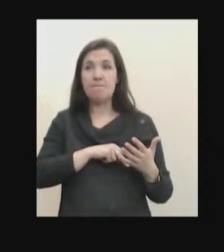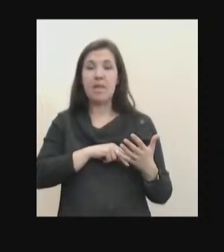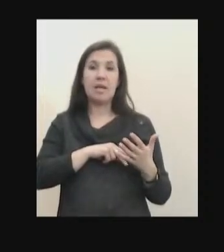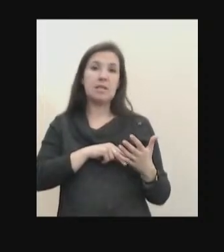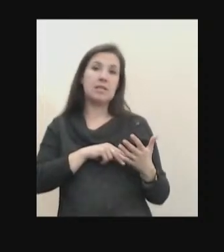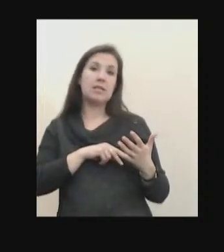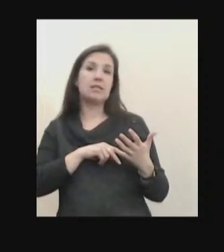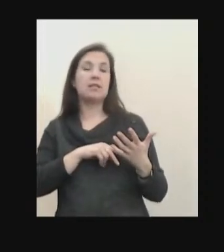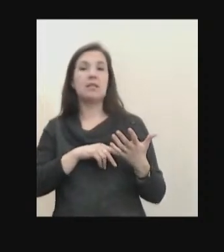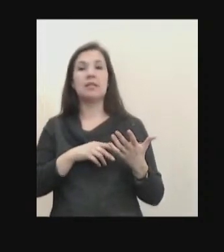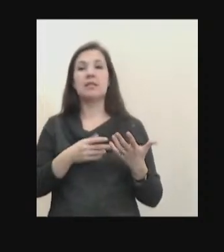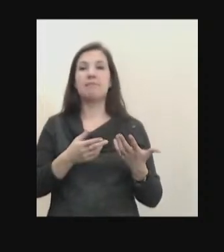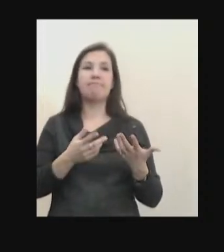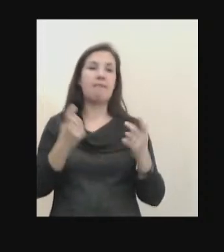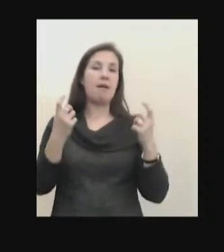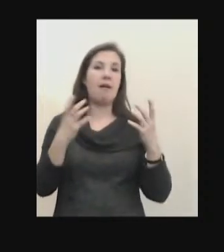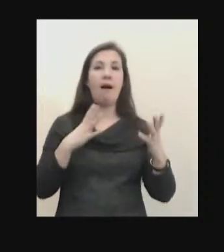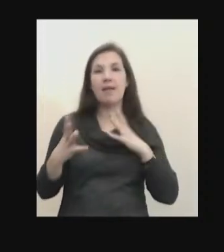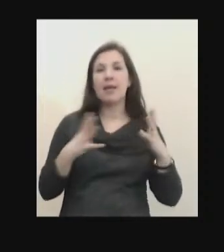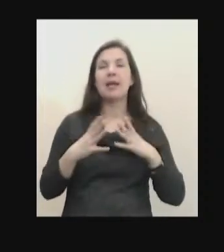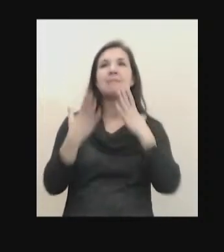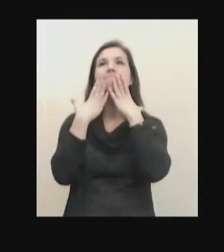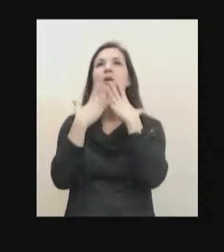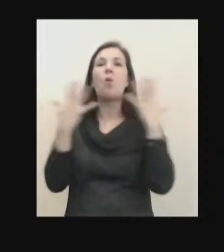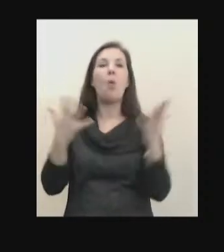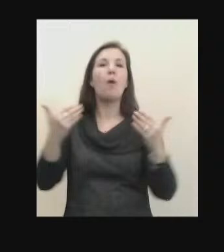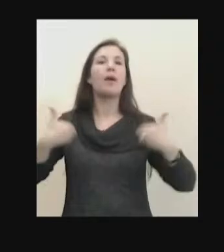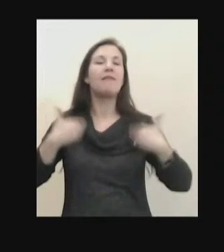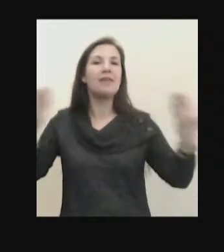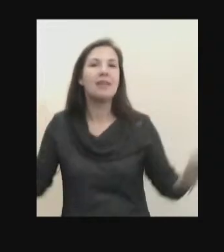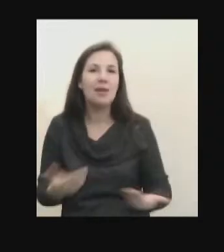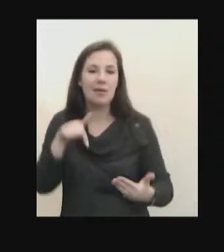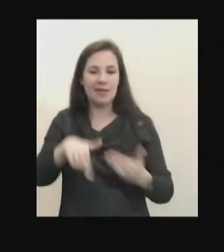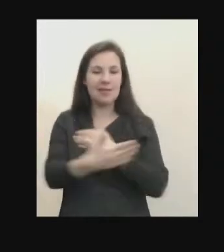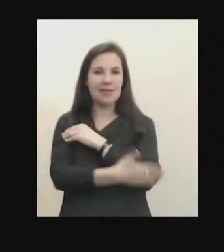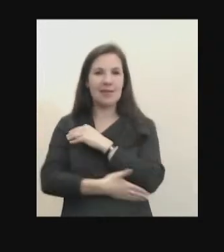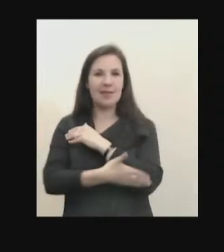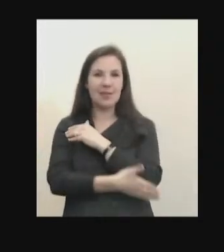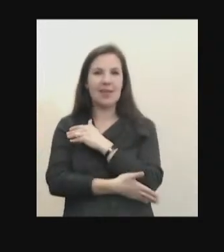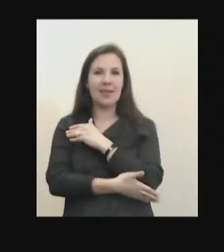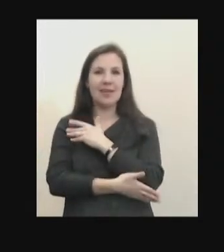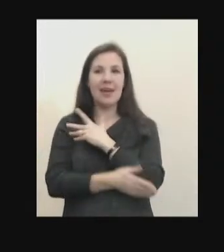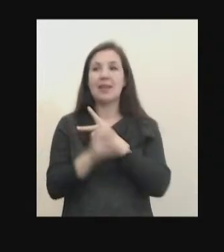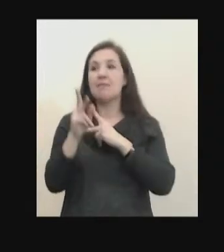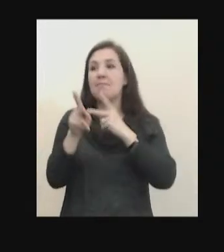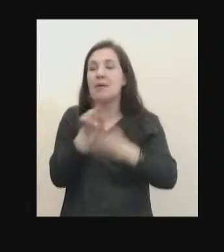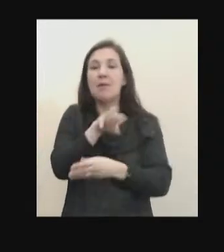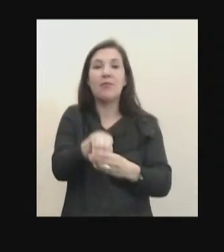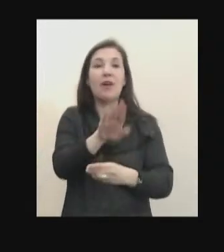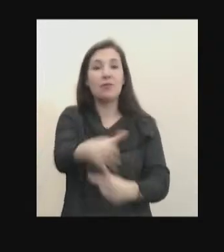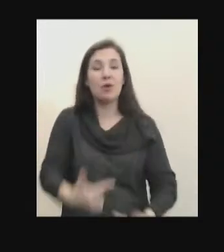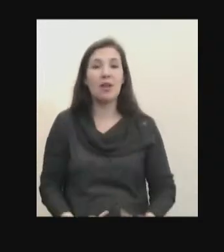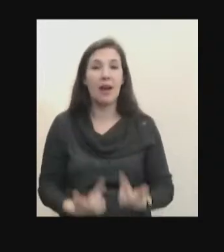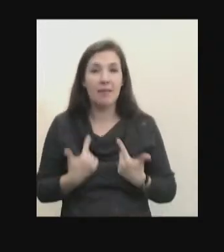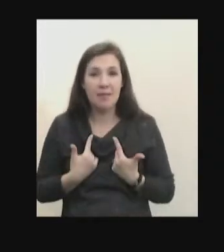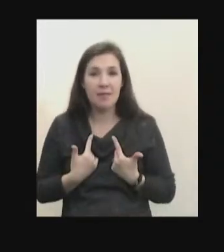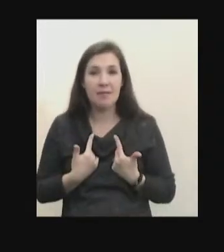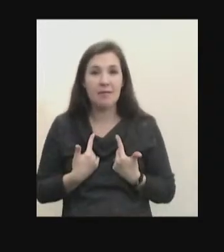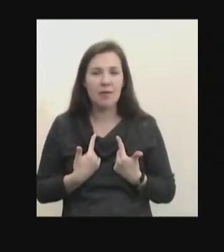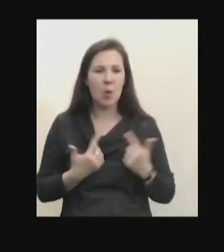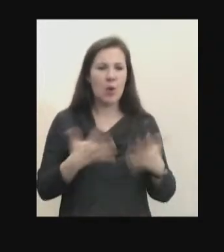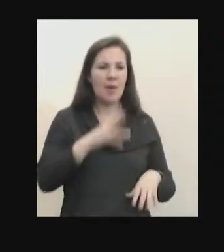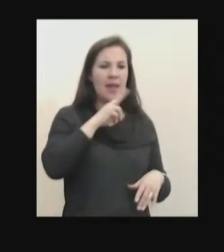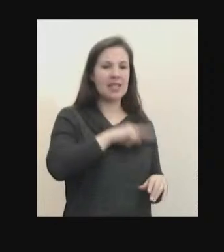be thankful for what we have in this country and the bounty we have and the people that we have in our lives. And we don't want to have Thanksgiving be the day that